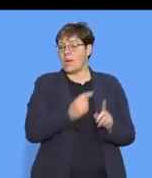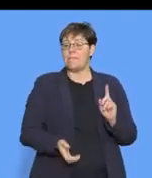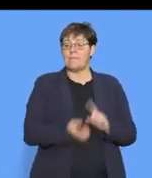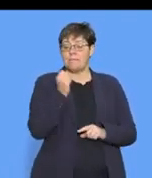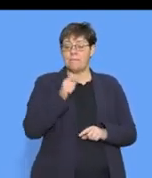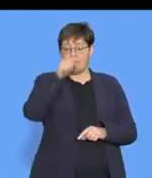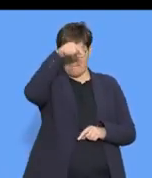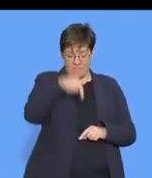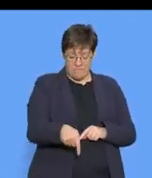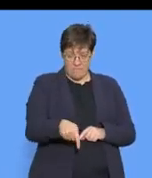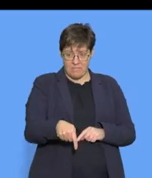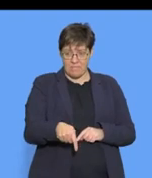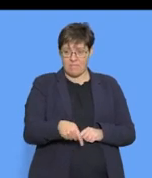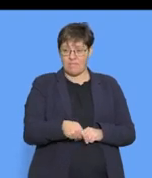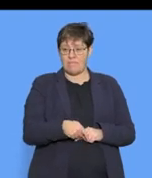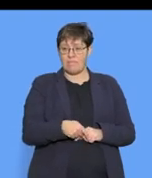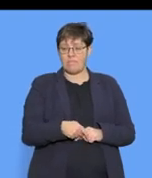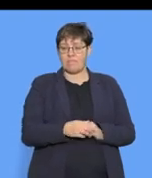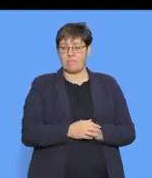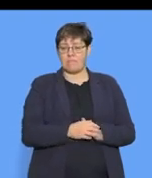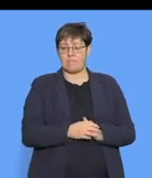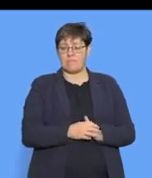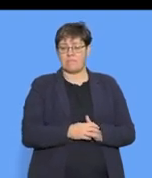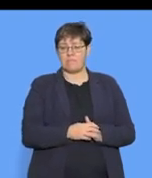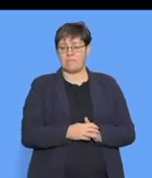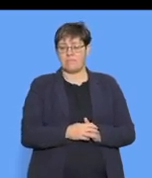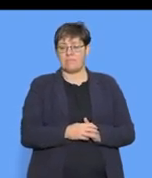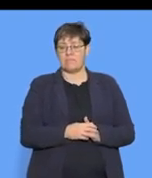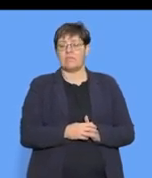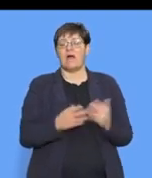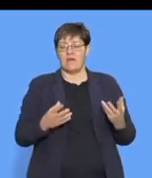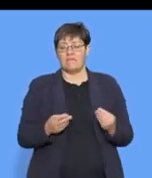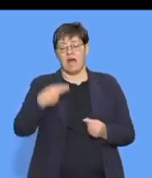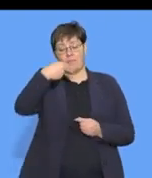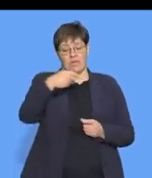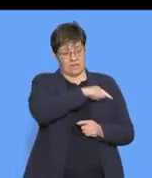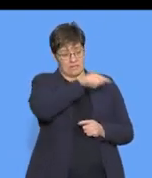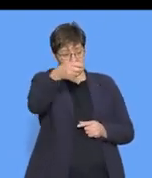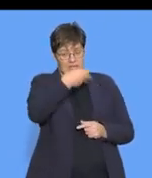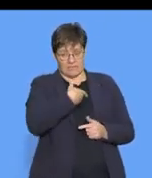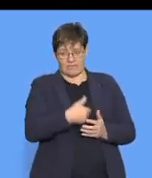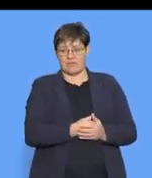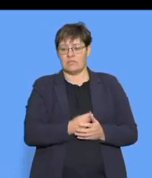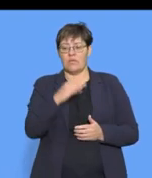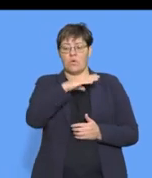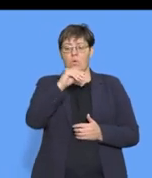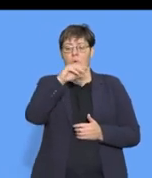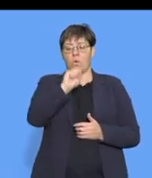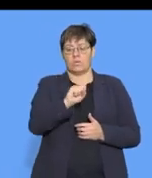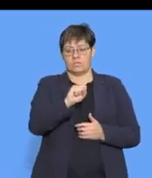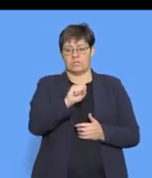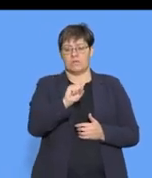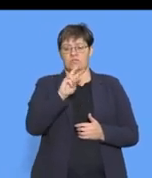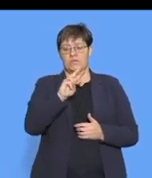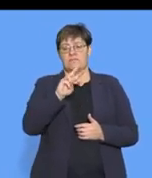wanted to find the adjacent angle and you're given the hypotenuse, you're going to be using cos